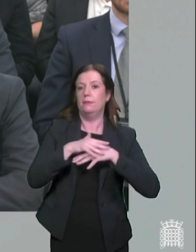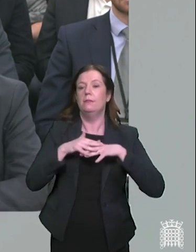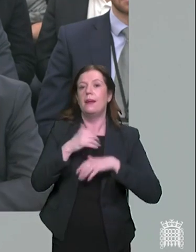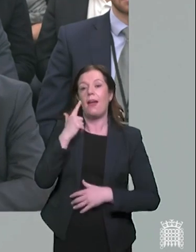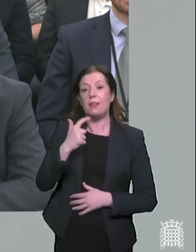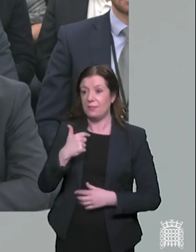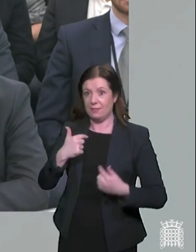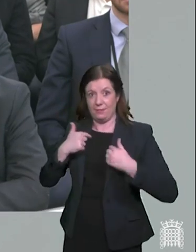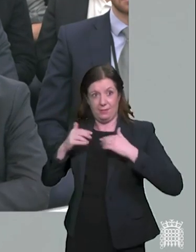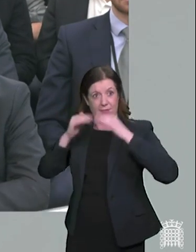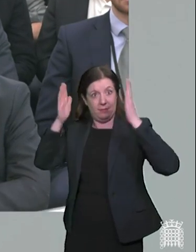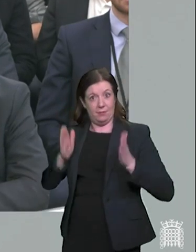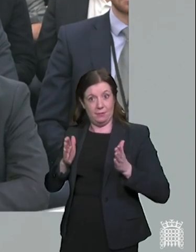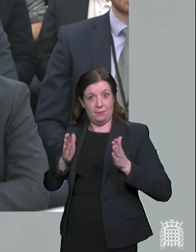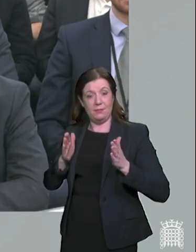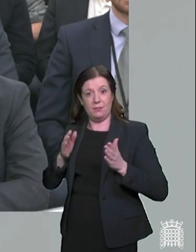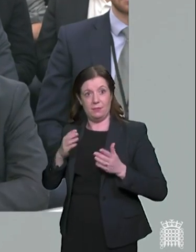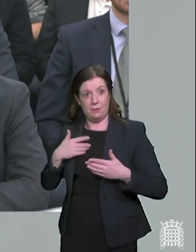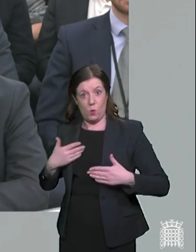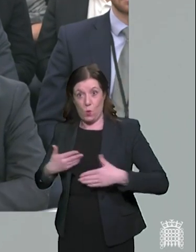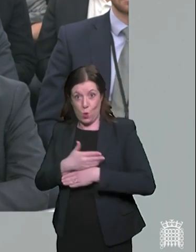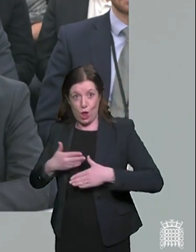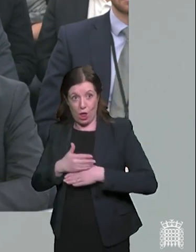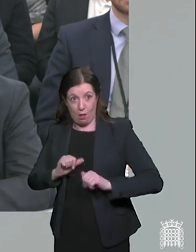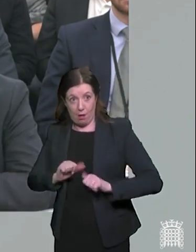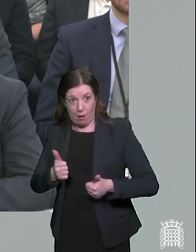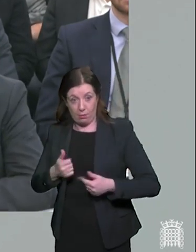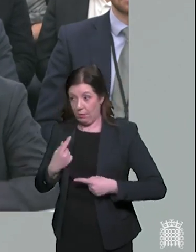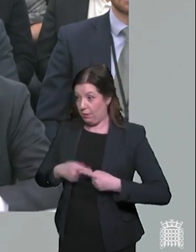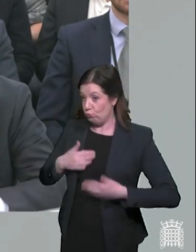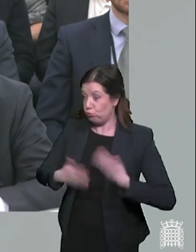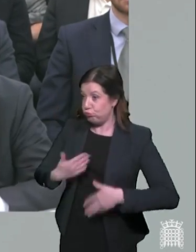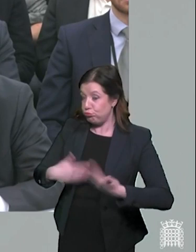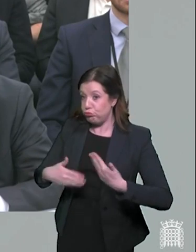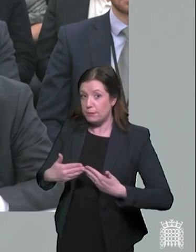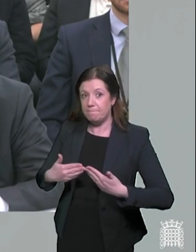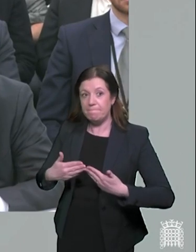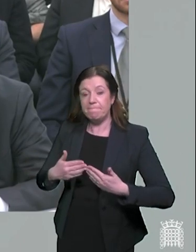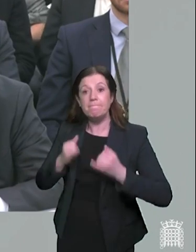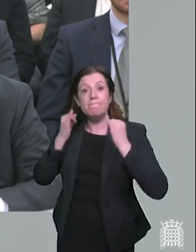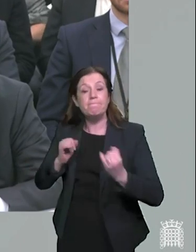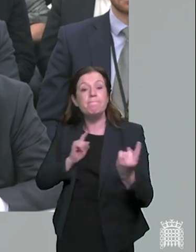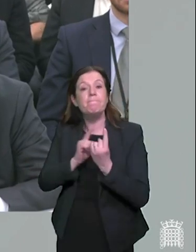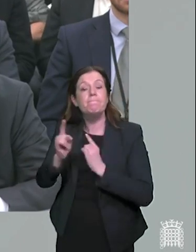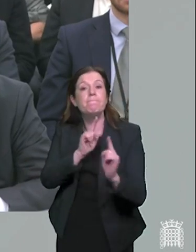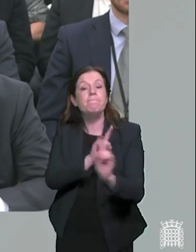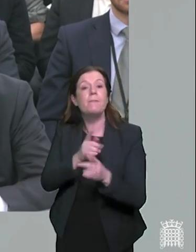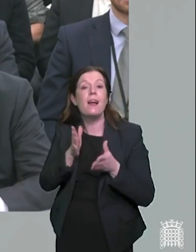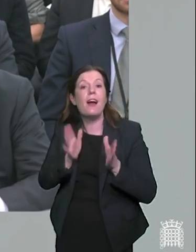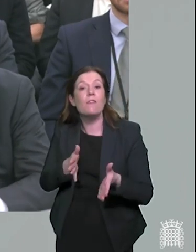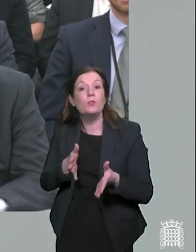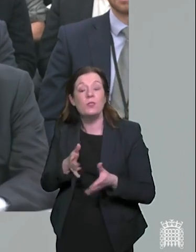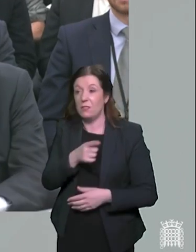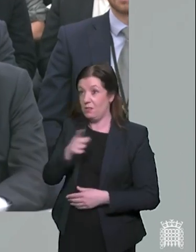10 we had real difficulties in both working efficiently and at speed and in maintaining perfect social distancing. It's a